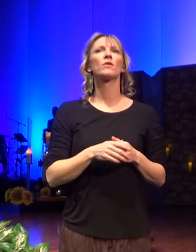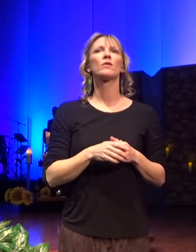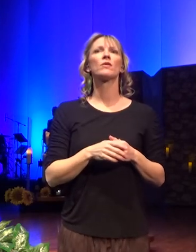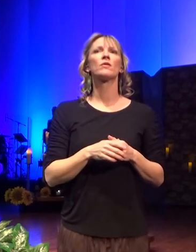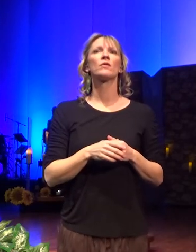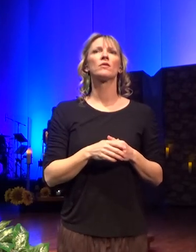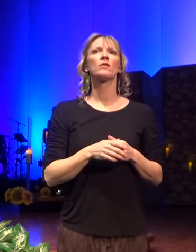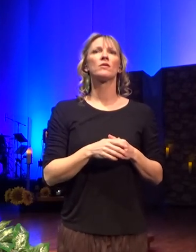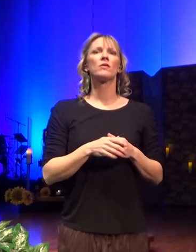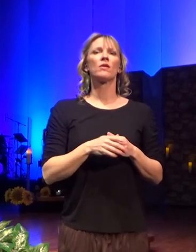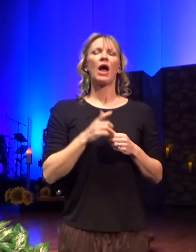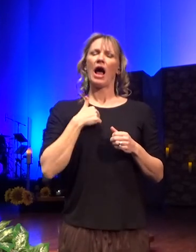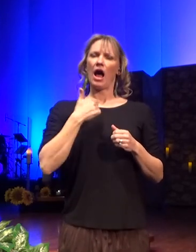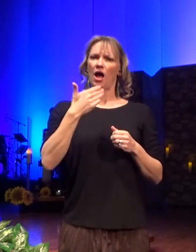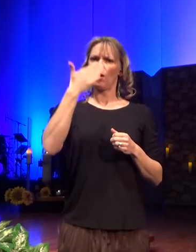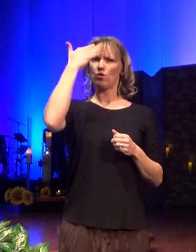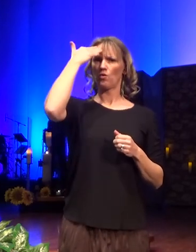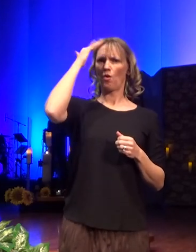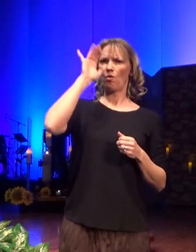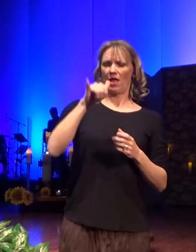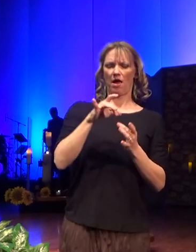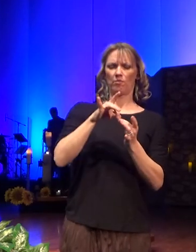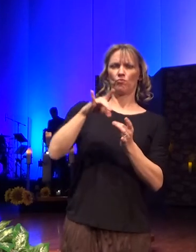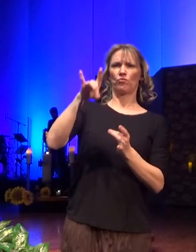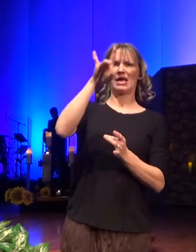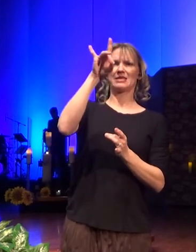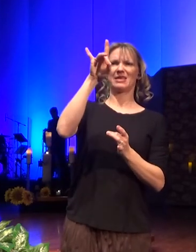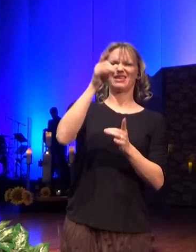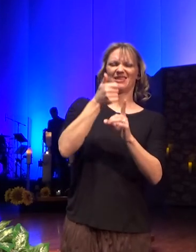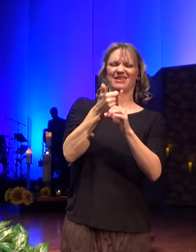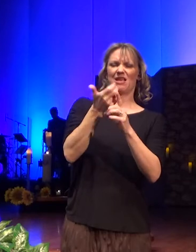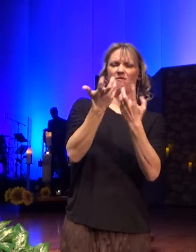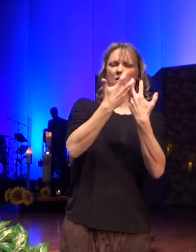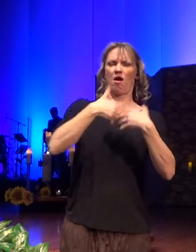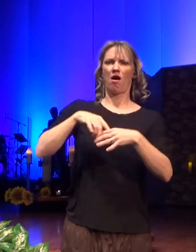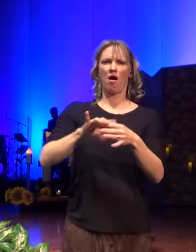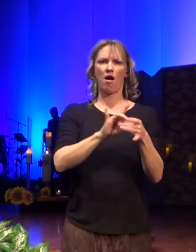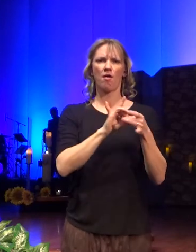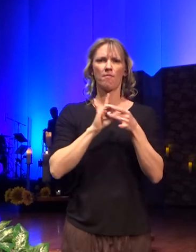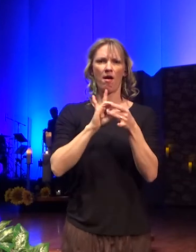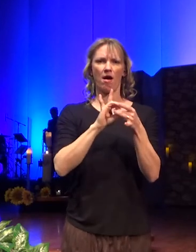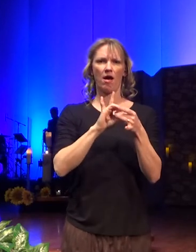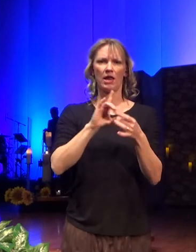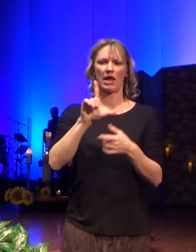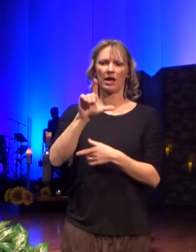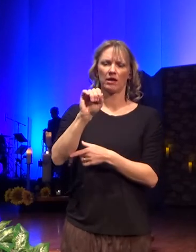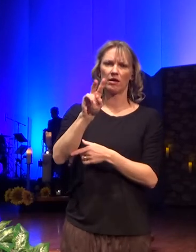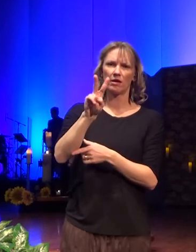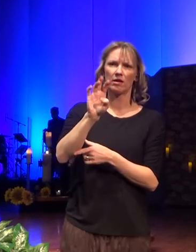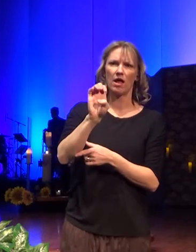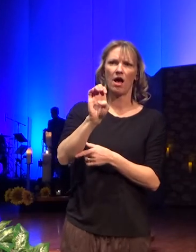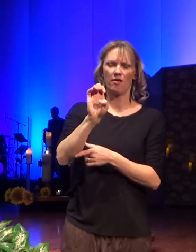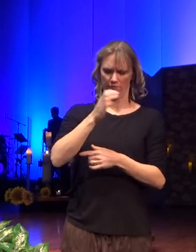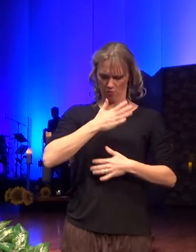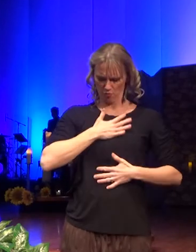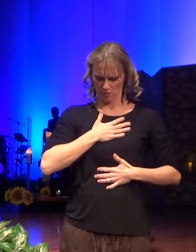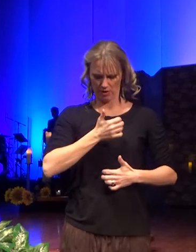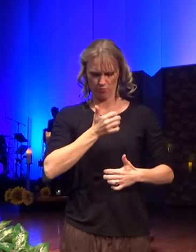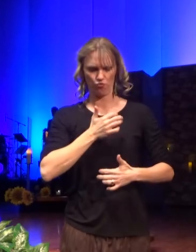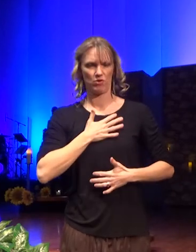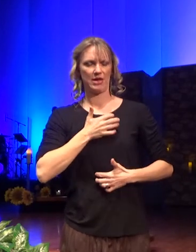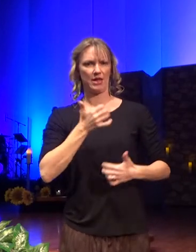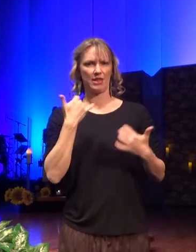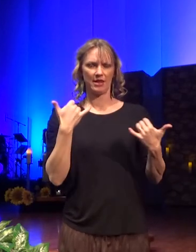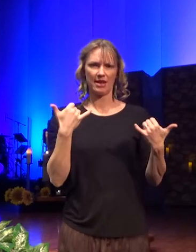So I behold that presence as harmonic. Harmonic love. Be with our breath right